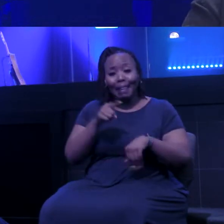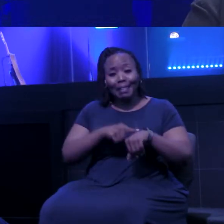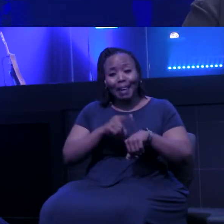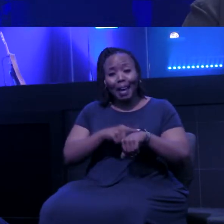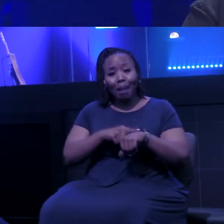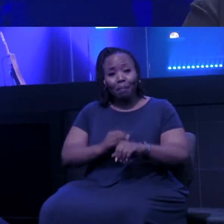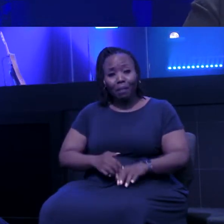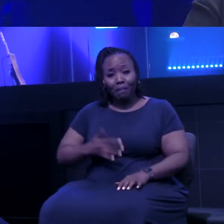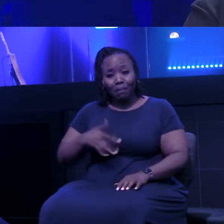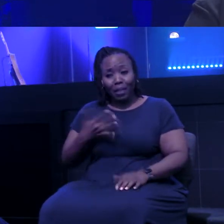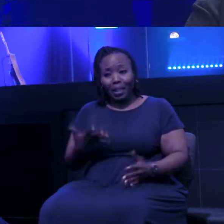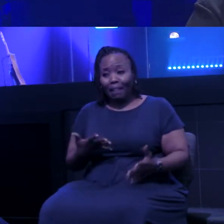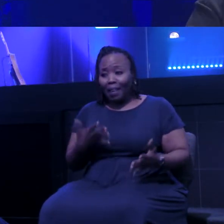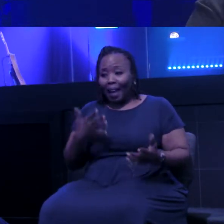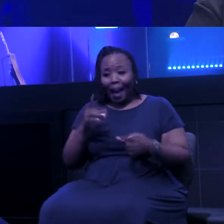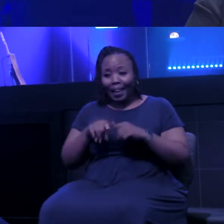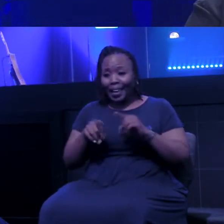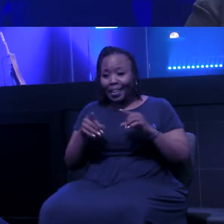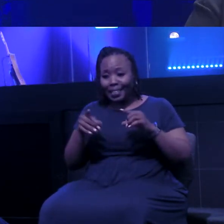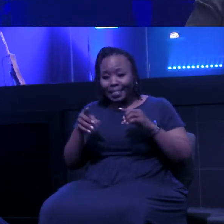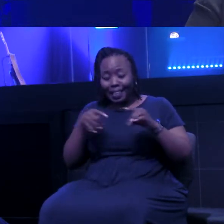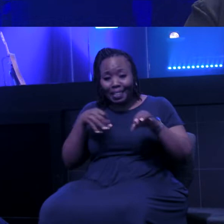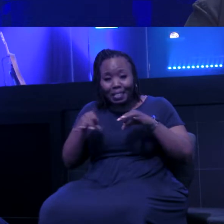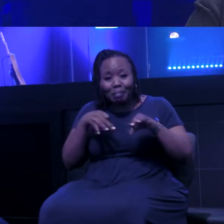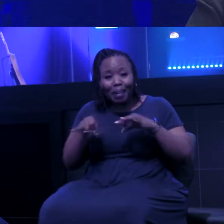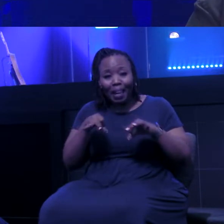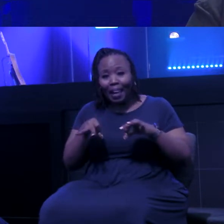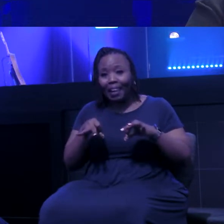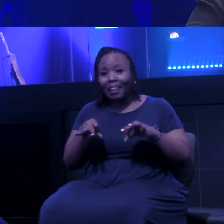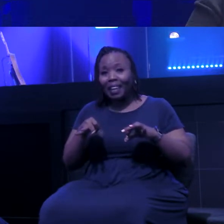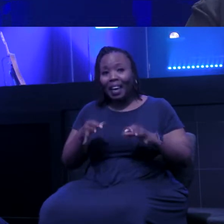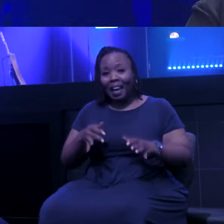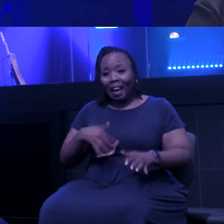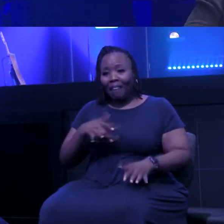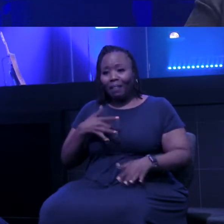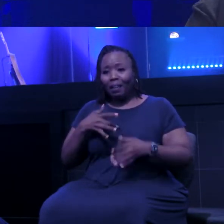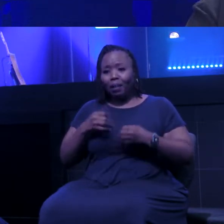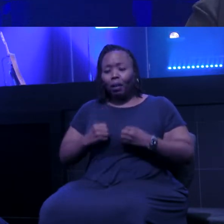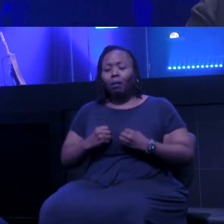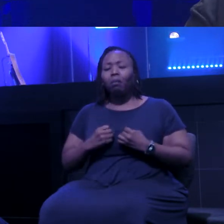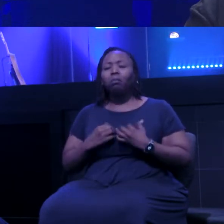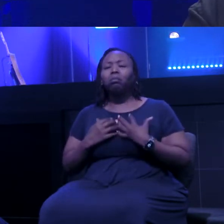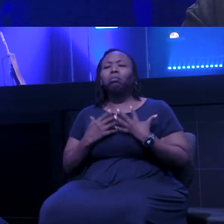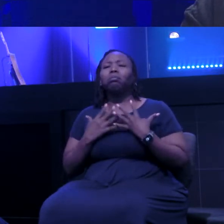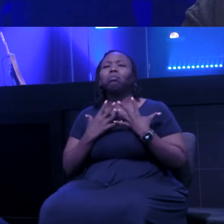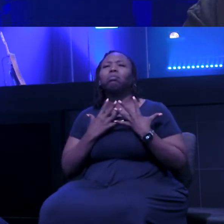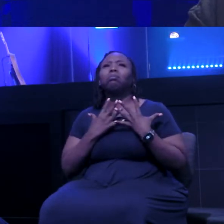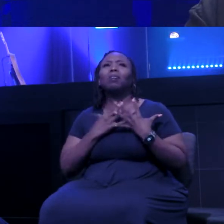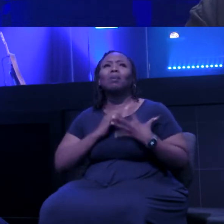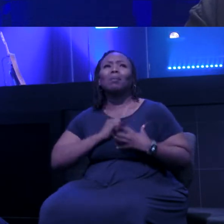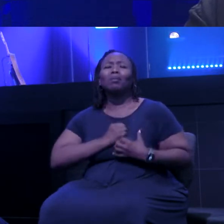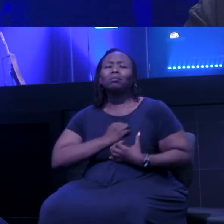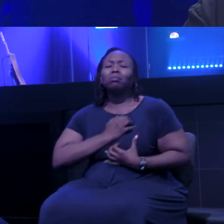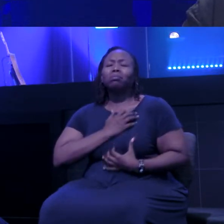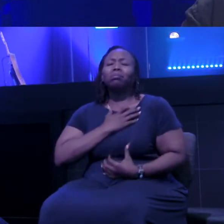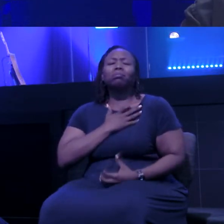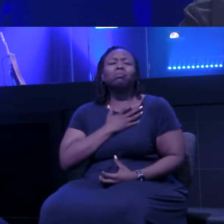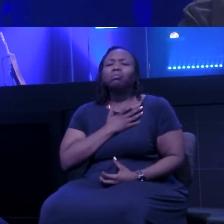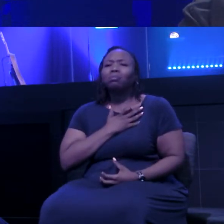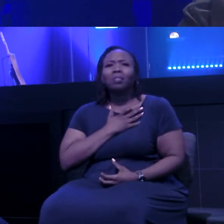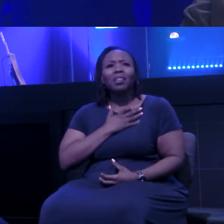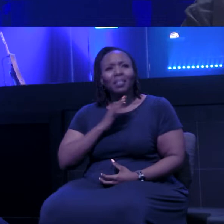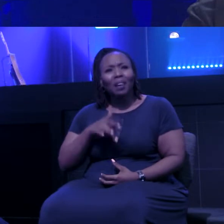feeling I felt, well, the only way I could describe it in that moment was a mint was melting around my heart. And